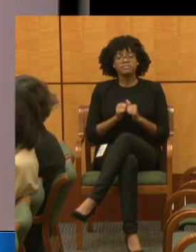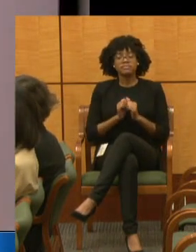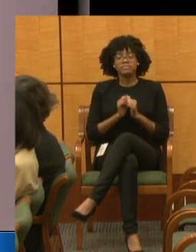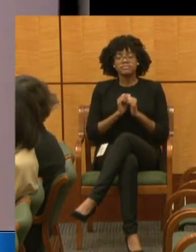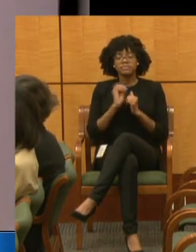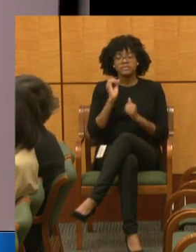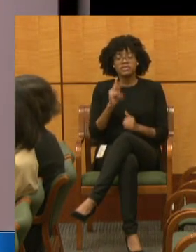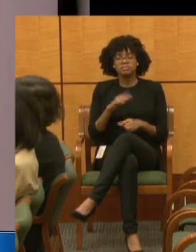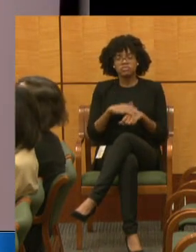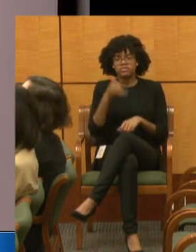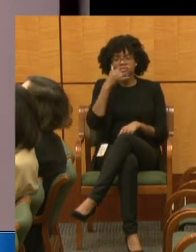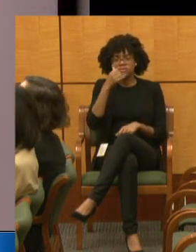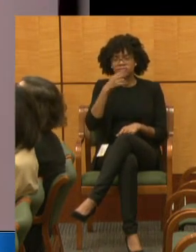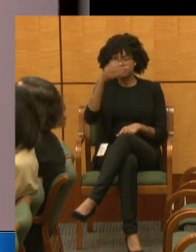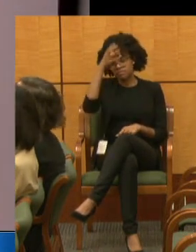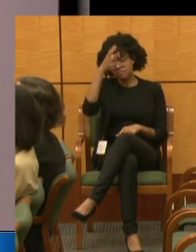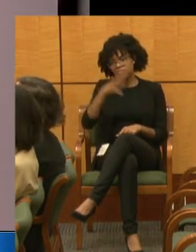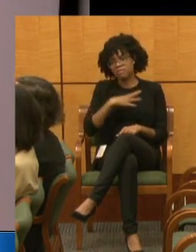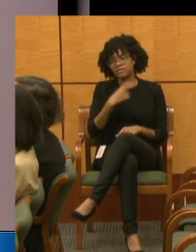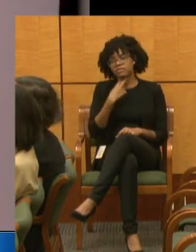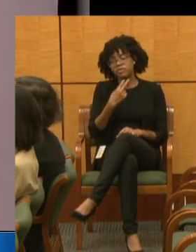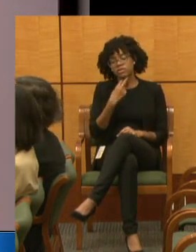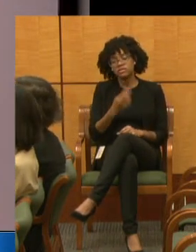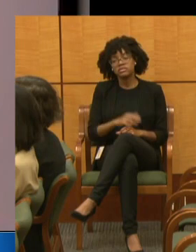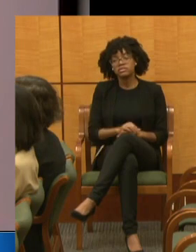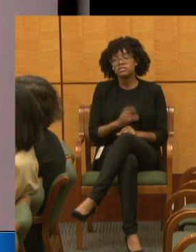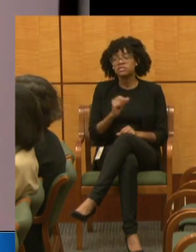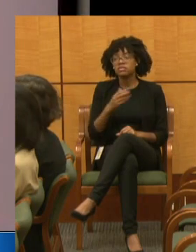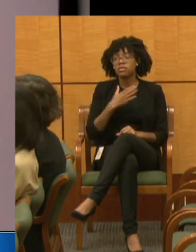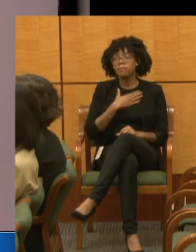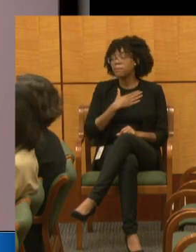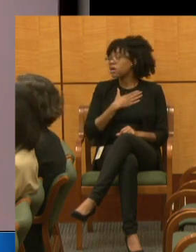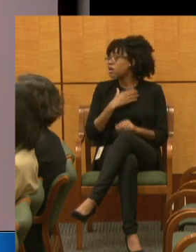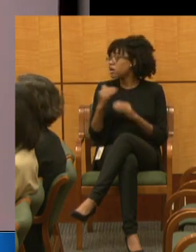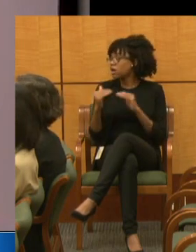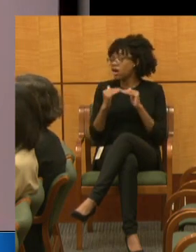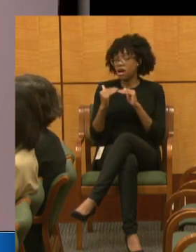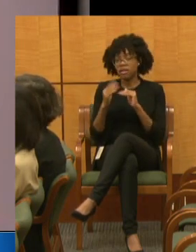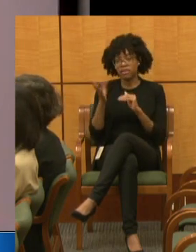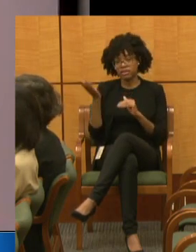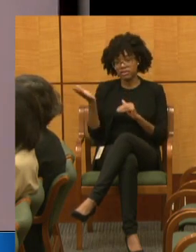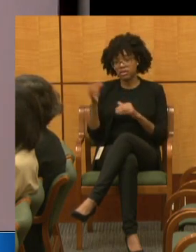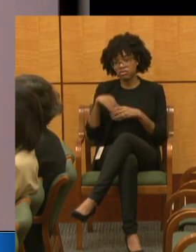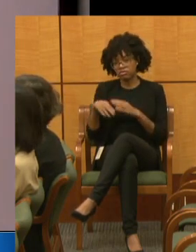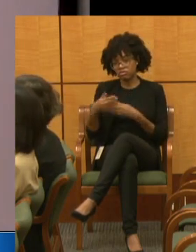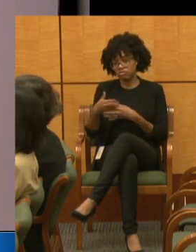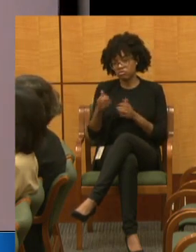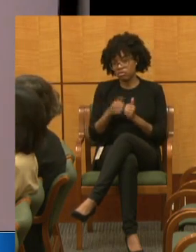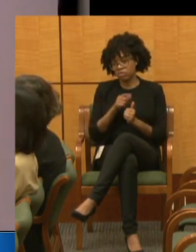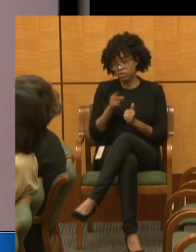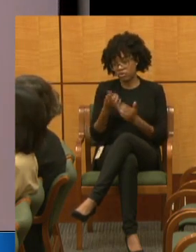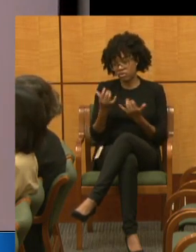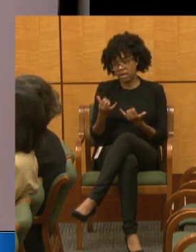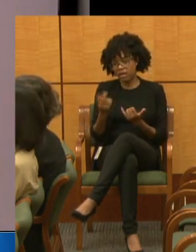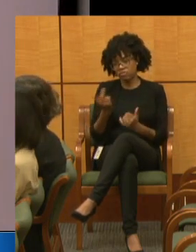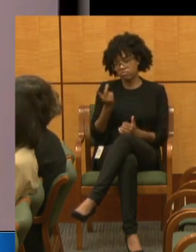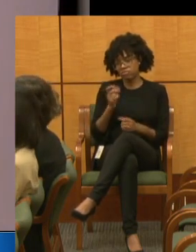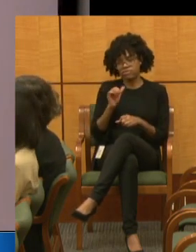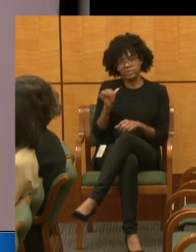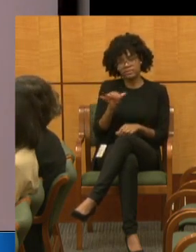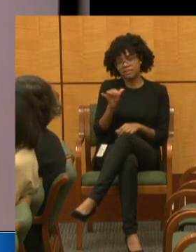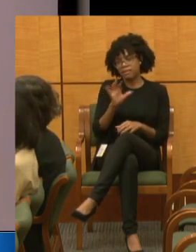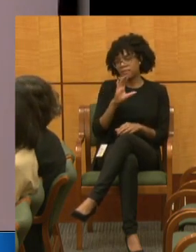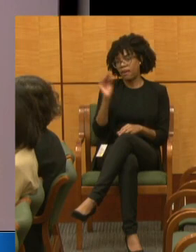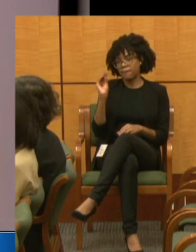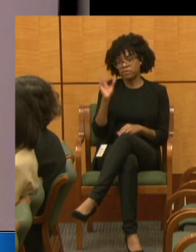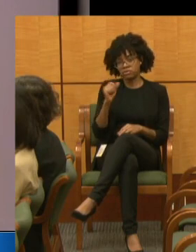Okay. Now, my colleague is there in the room with you, Dr. Gus Bassani, and we're both with the same company, so if it's okay with